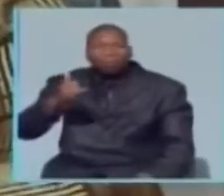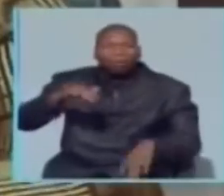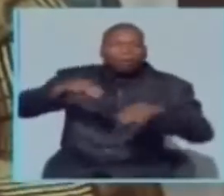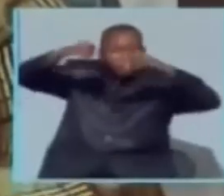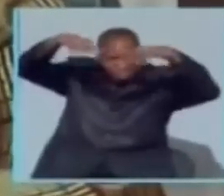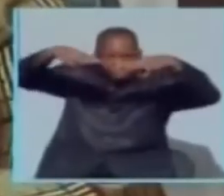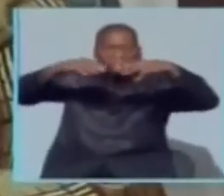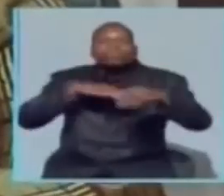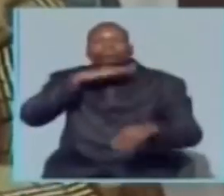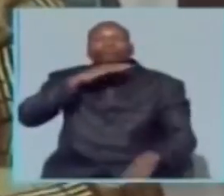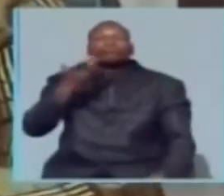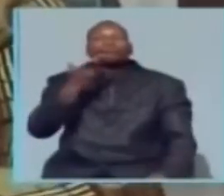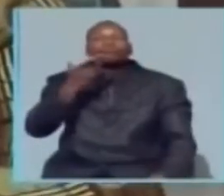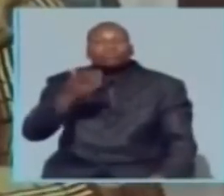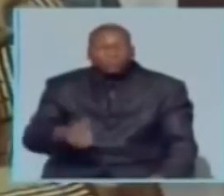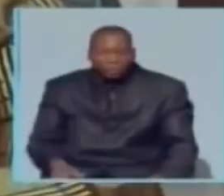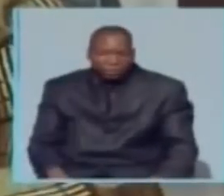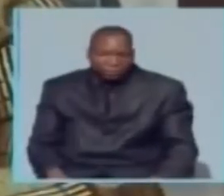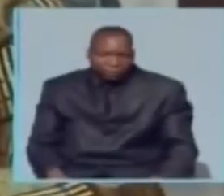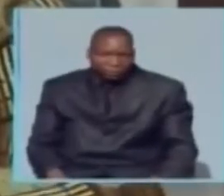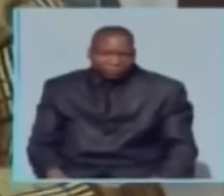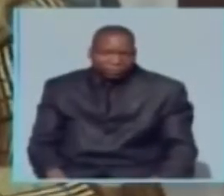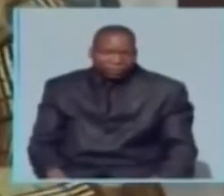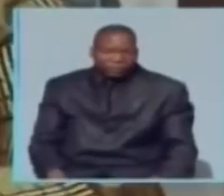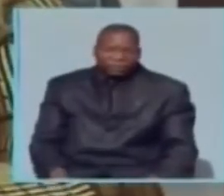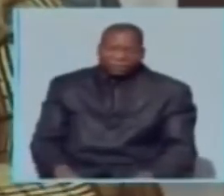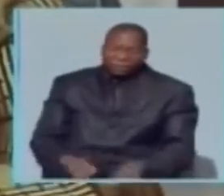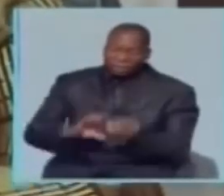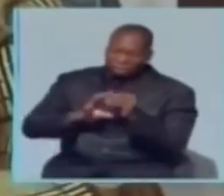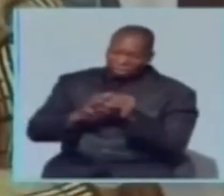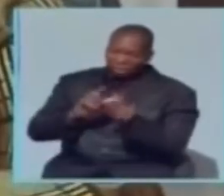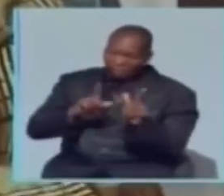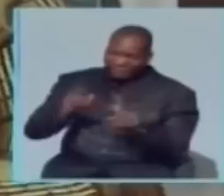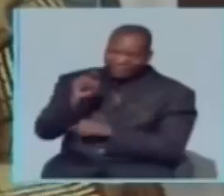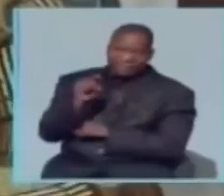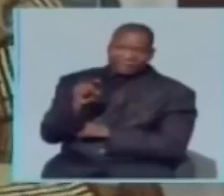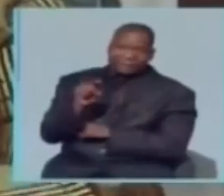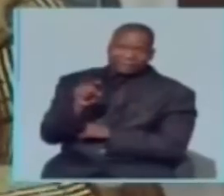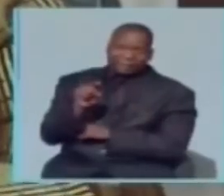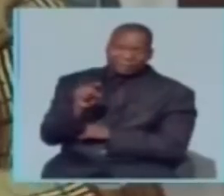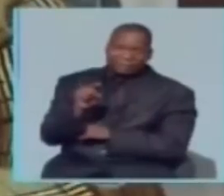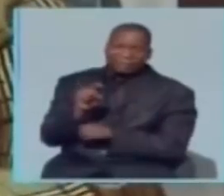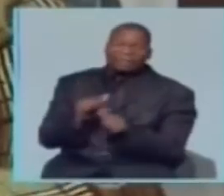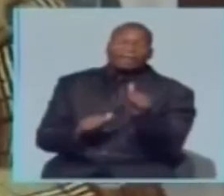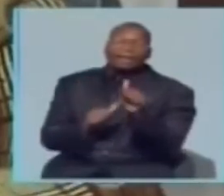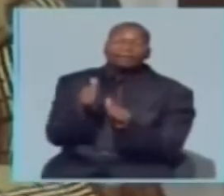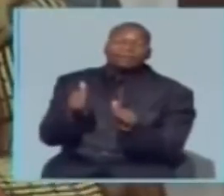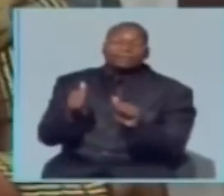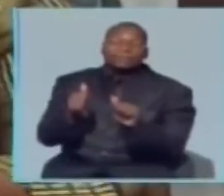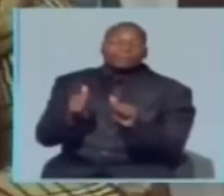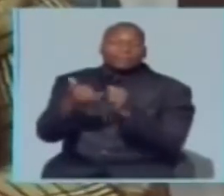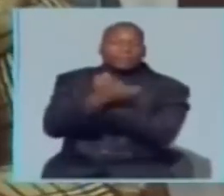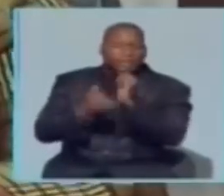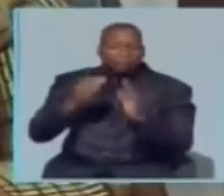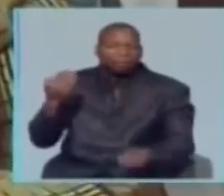why, for me, this crisis, as we keep calling it, is something that is affecting every citizen, not